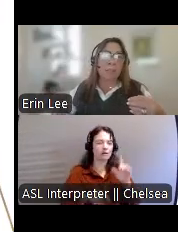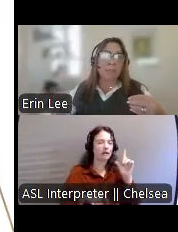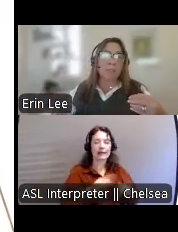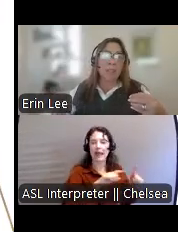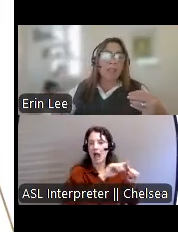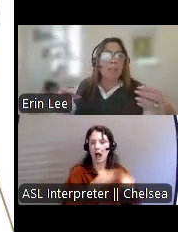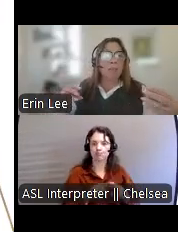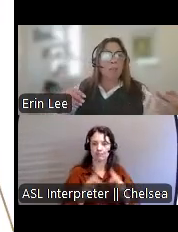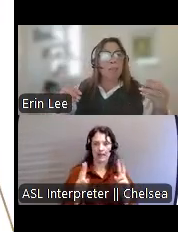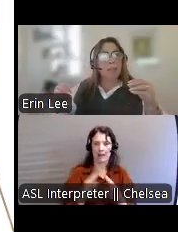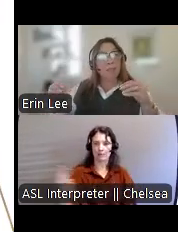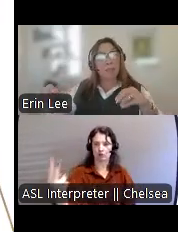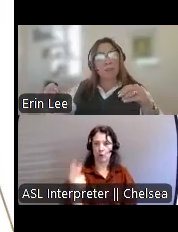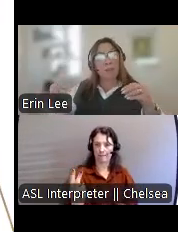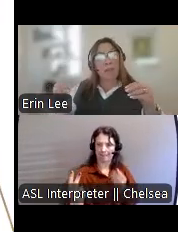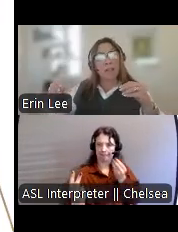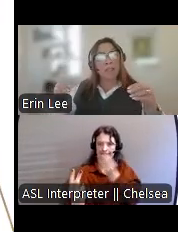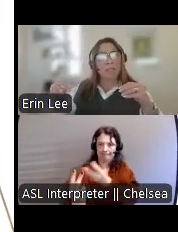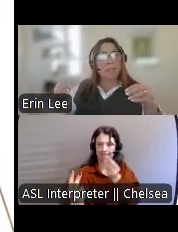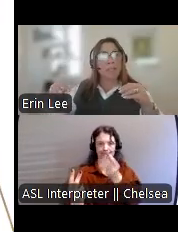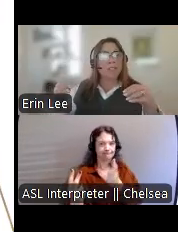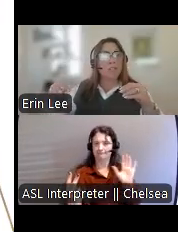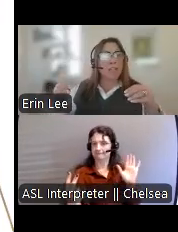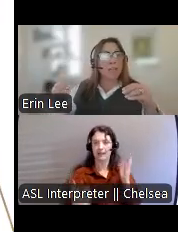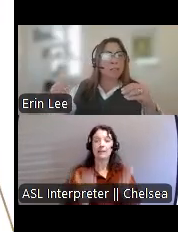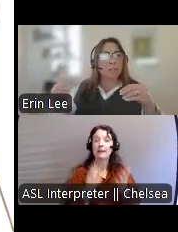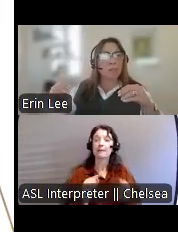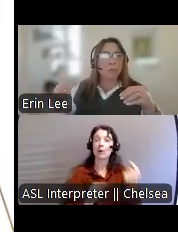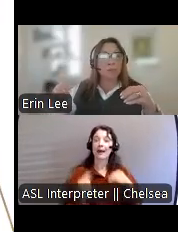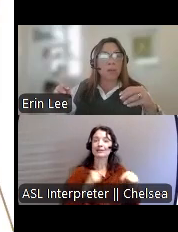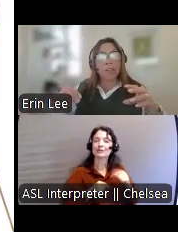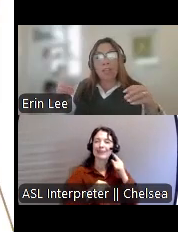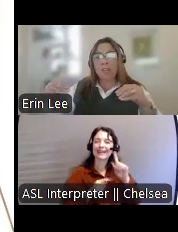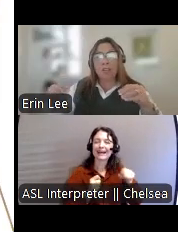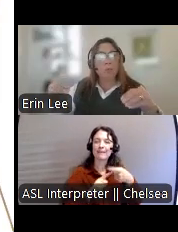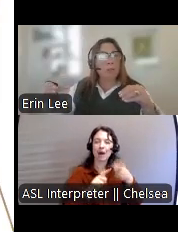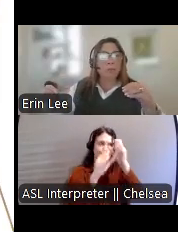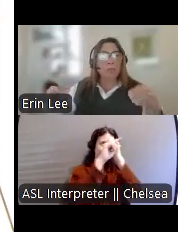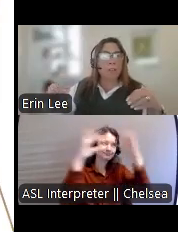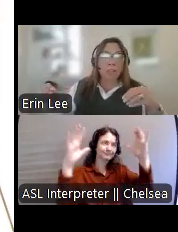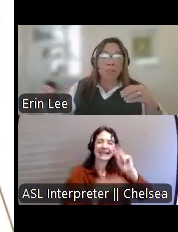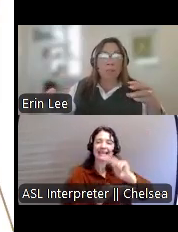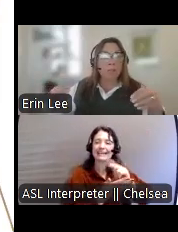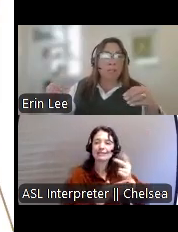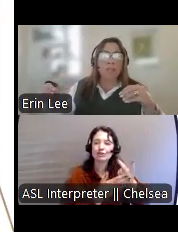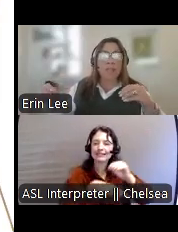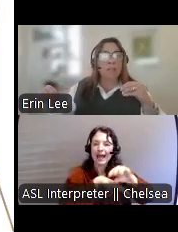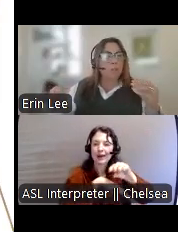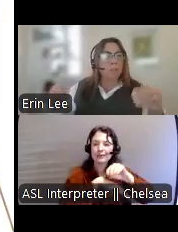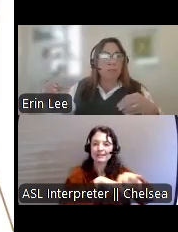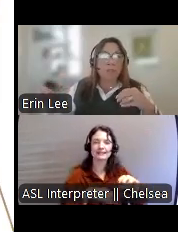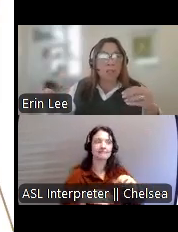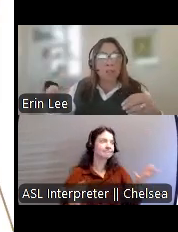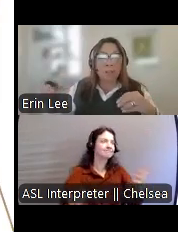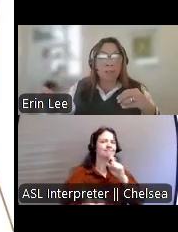in couples. Maybe we have to revert back a little bit to the kitchen counseling approach, where, we're talking about knitting, and then